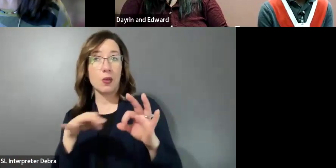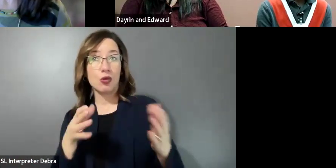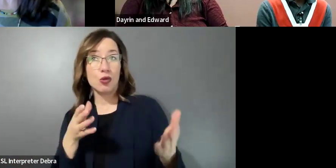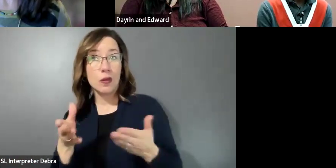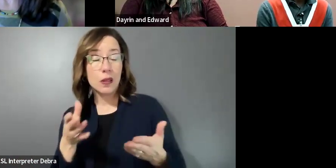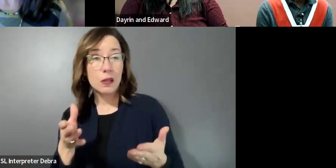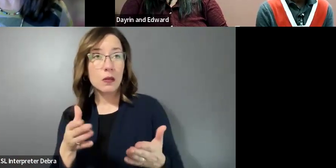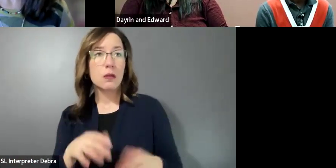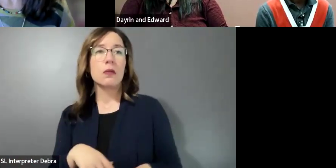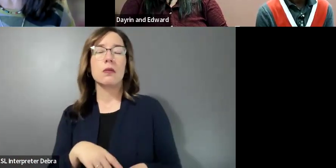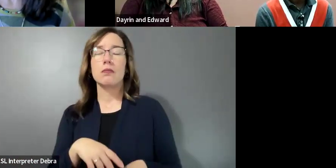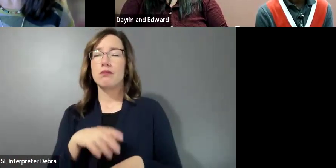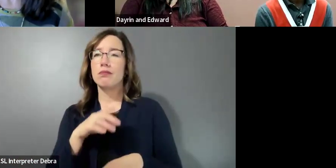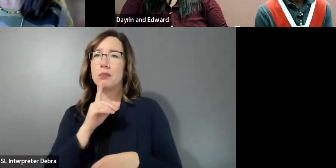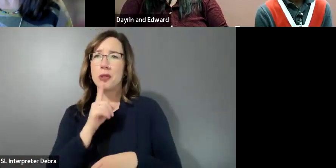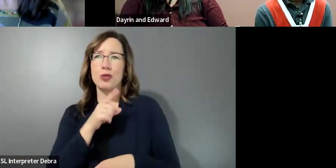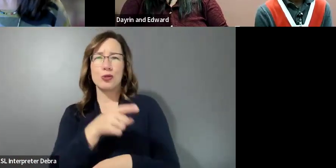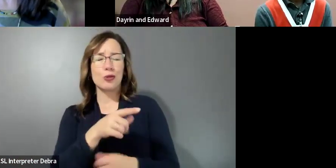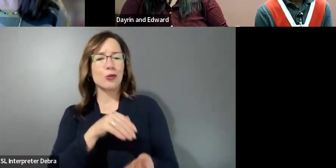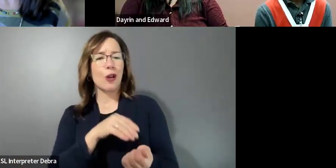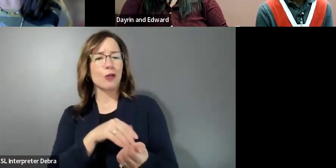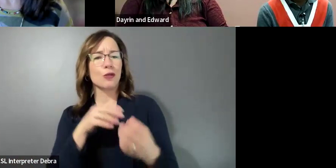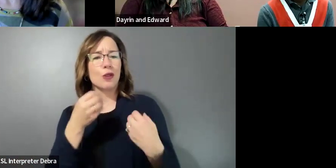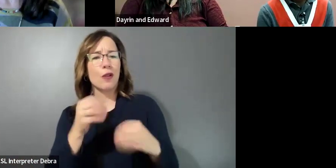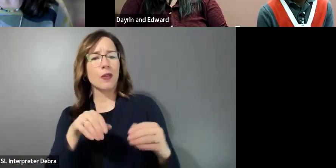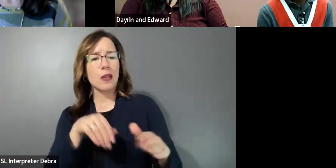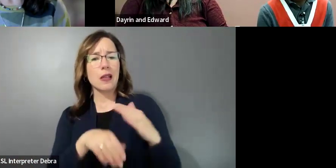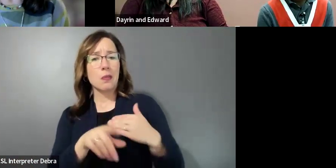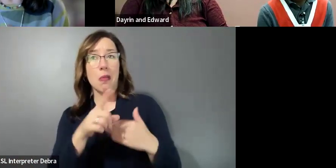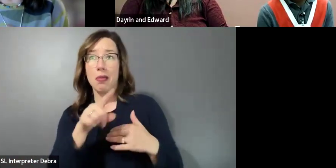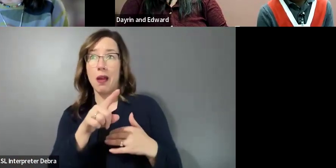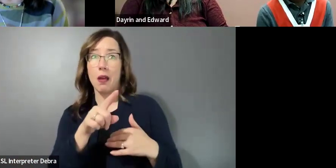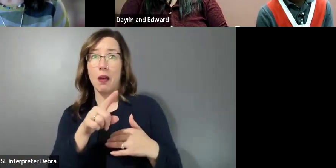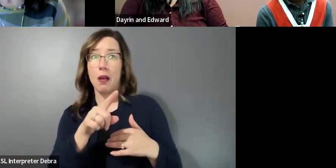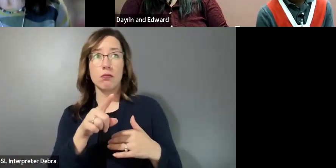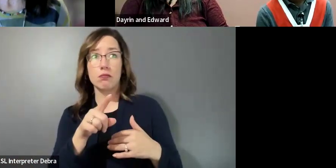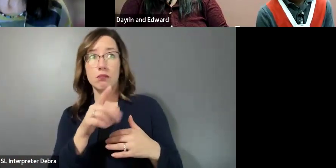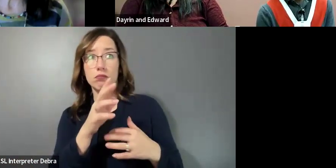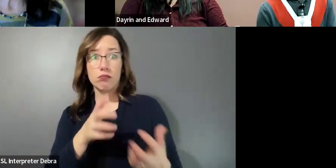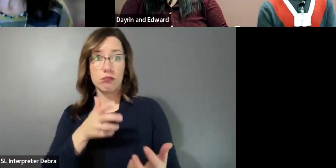services, and ensure the doctor's office is accessible and that they can accommodate your needs.